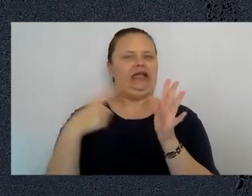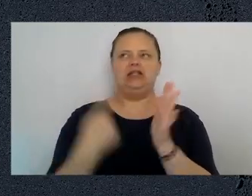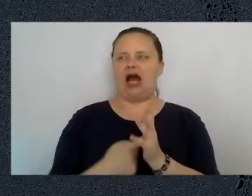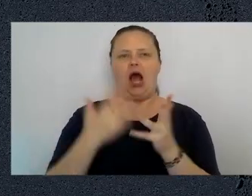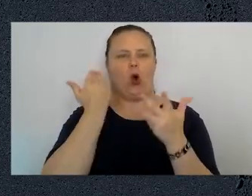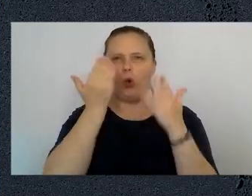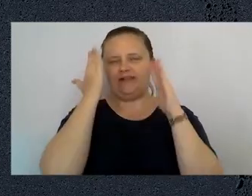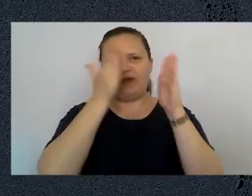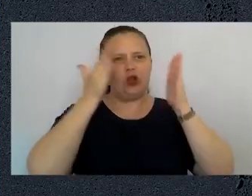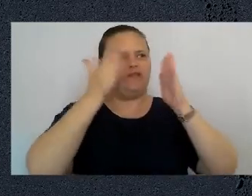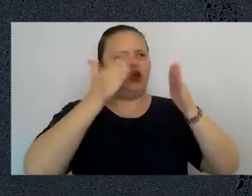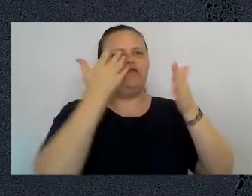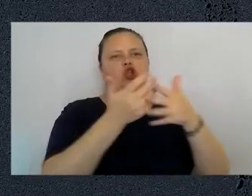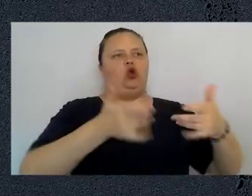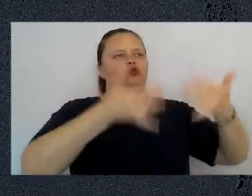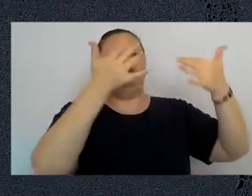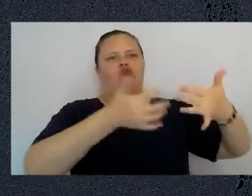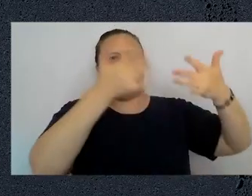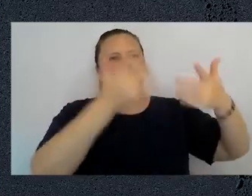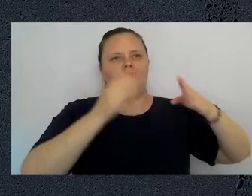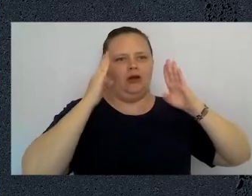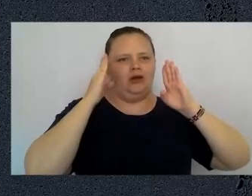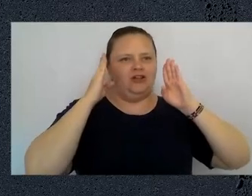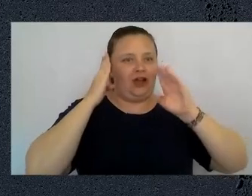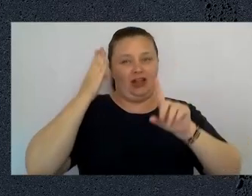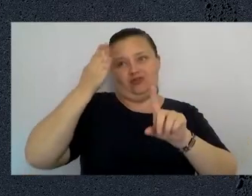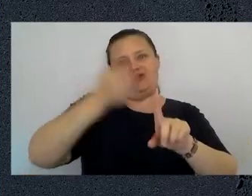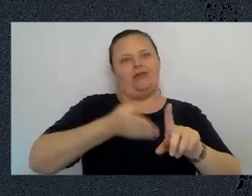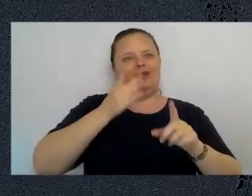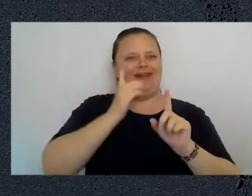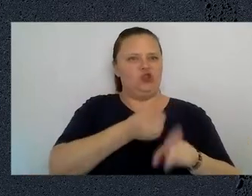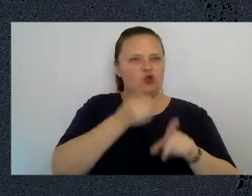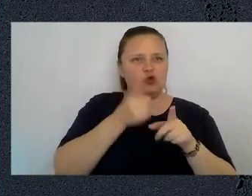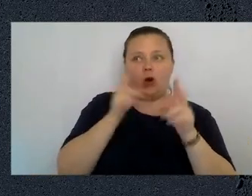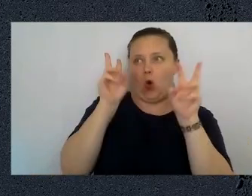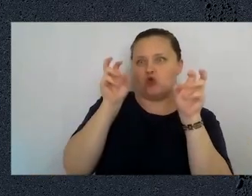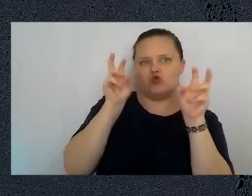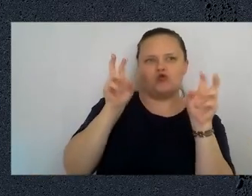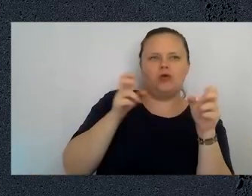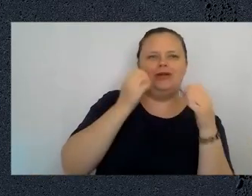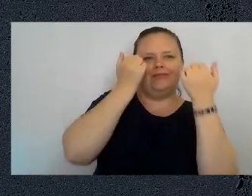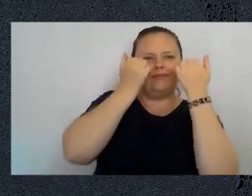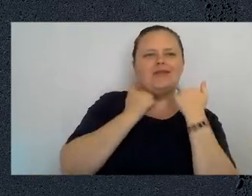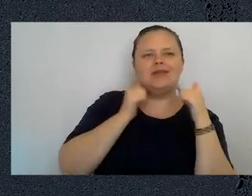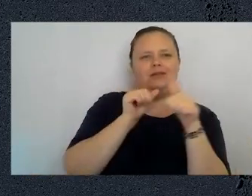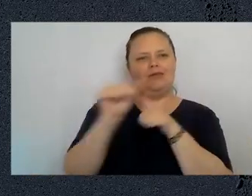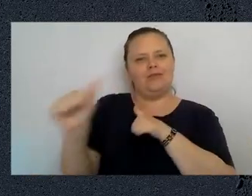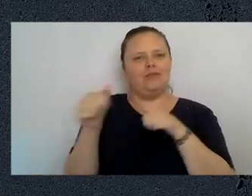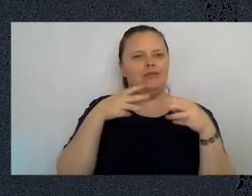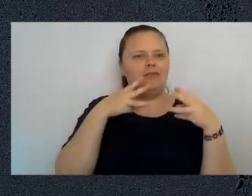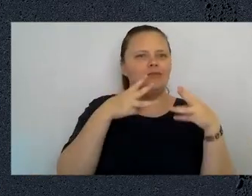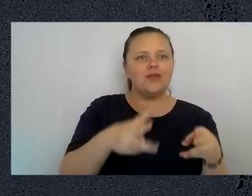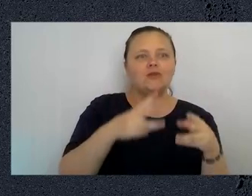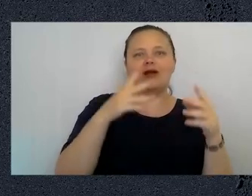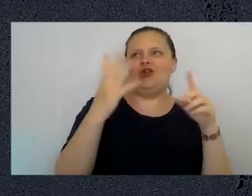days towards what's called direct instruction, quoting evidence that is the best way that students learn in terms of getting high